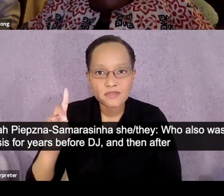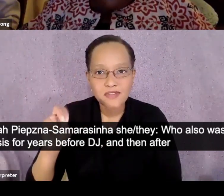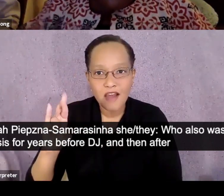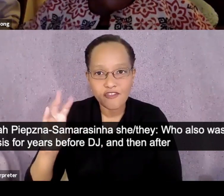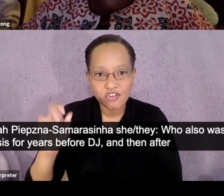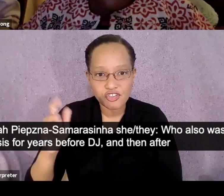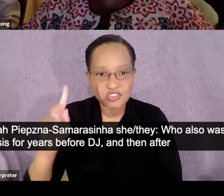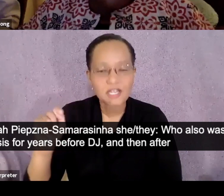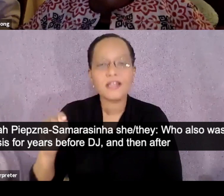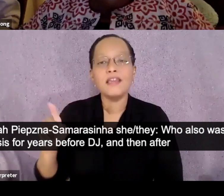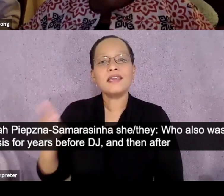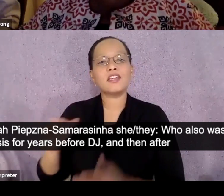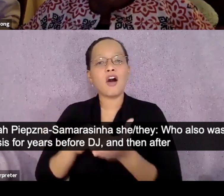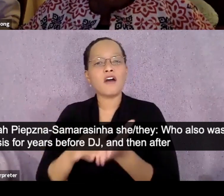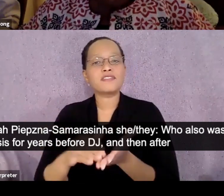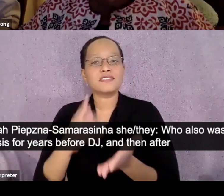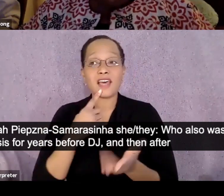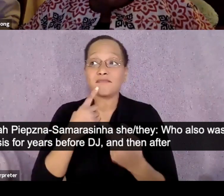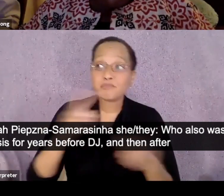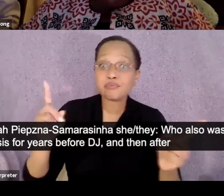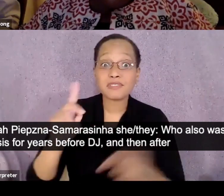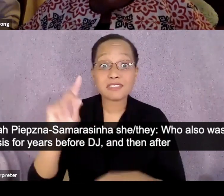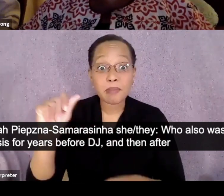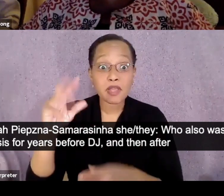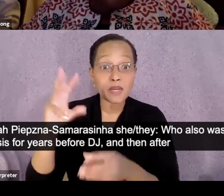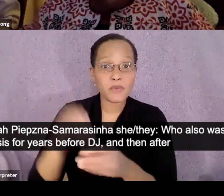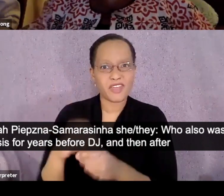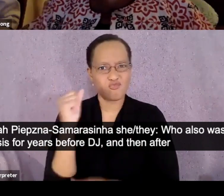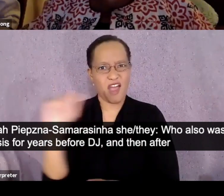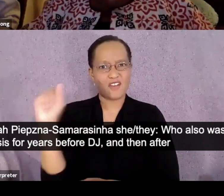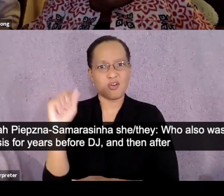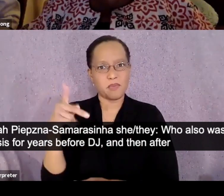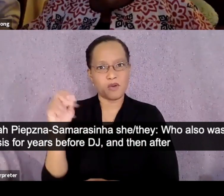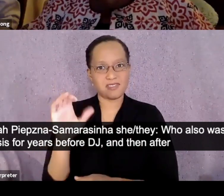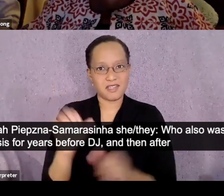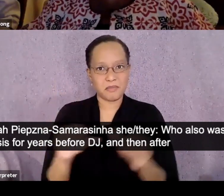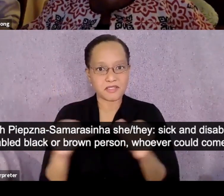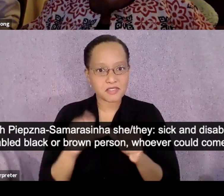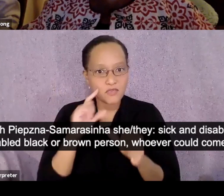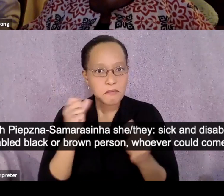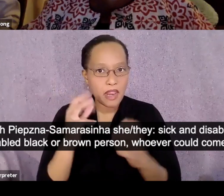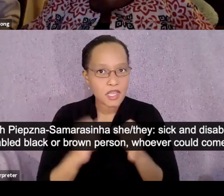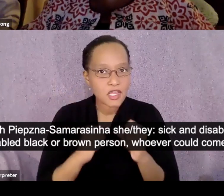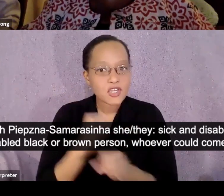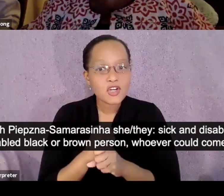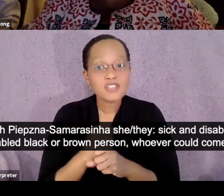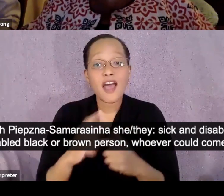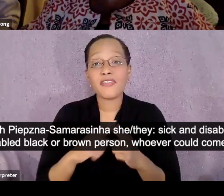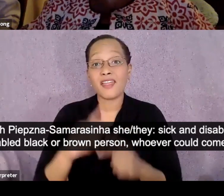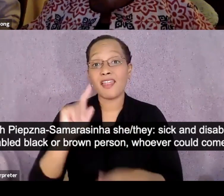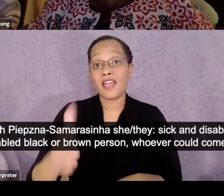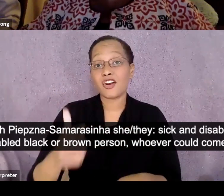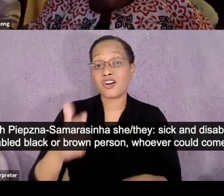be like, hey, disability in radical POC movement spaces for years before DJ. And then after, Sick and Disabled was the place where all of